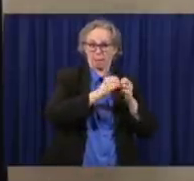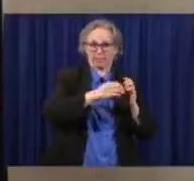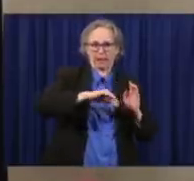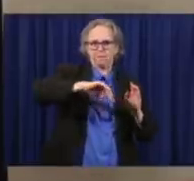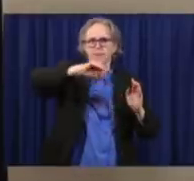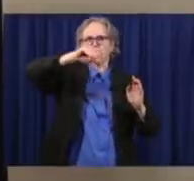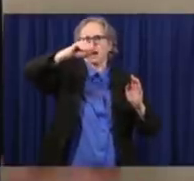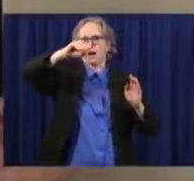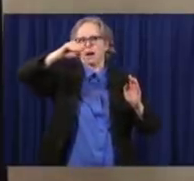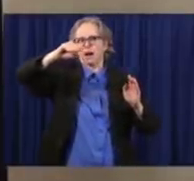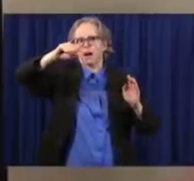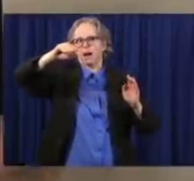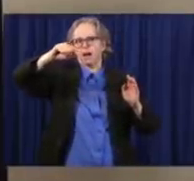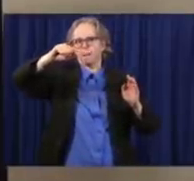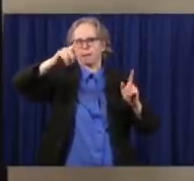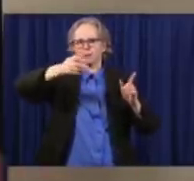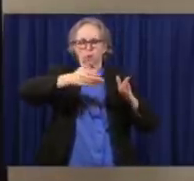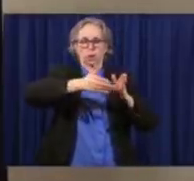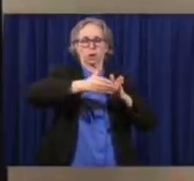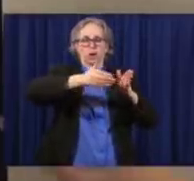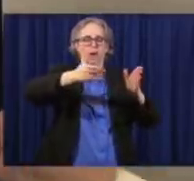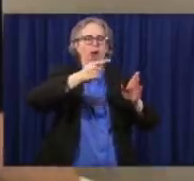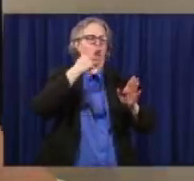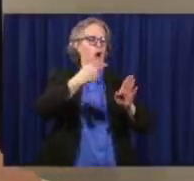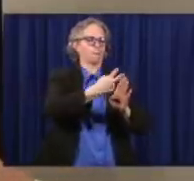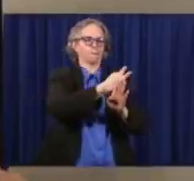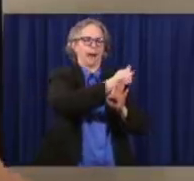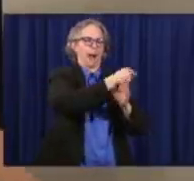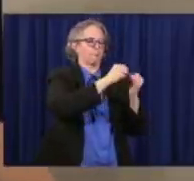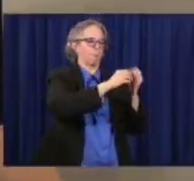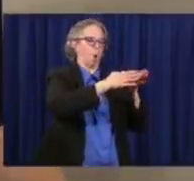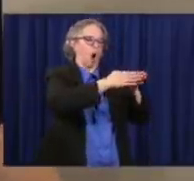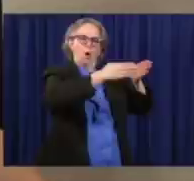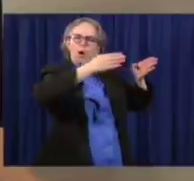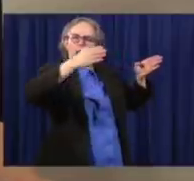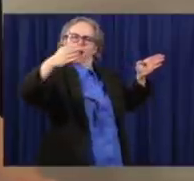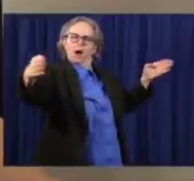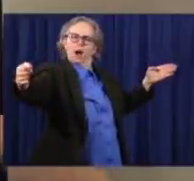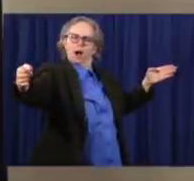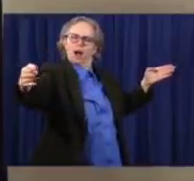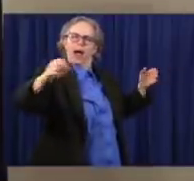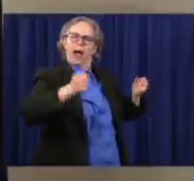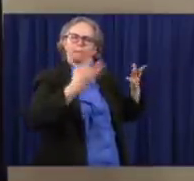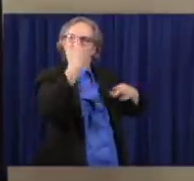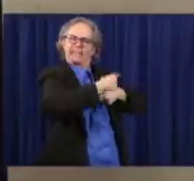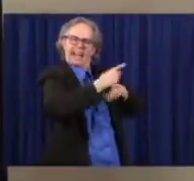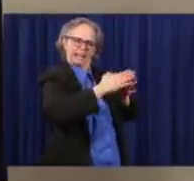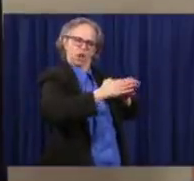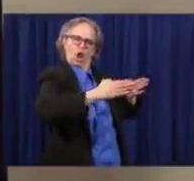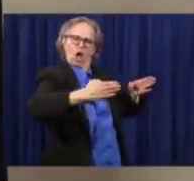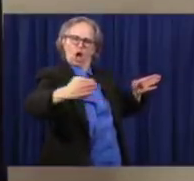came from. They're slightly up. I think we need a little bit longer view. Our